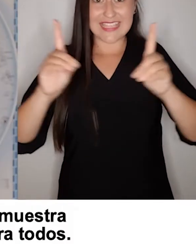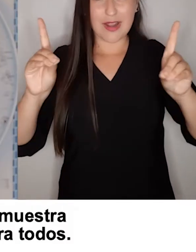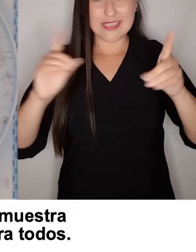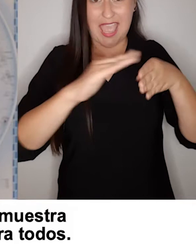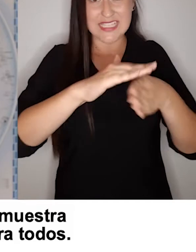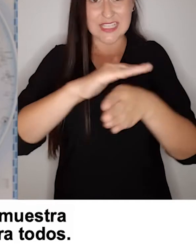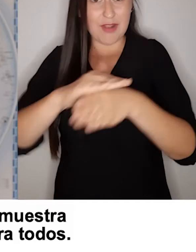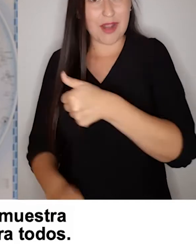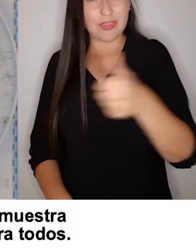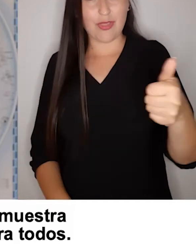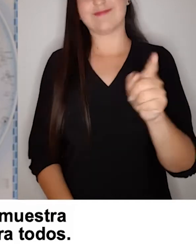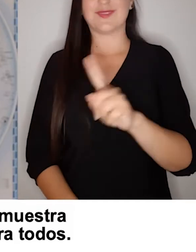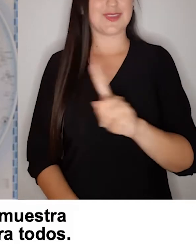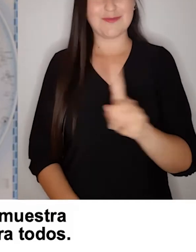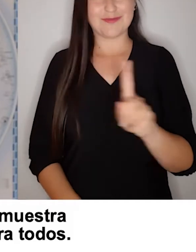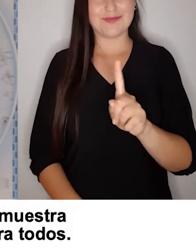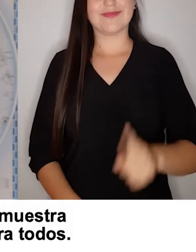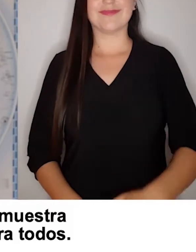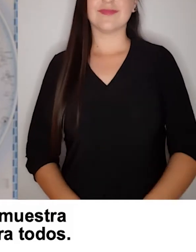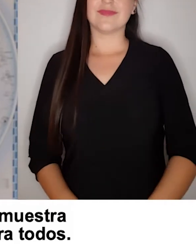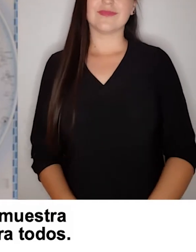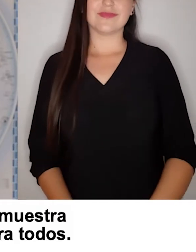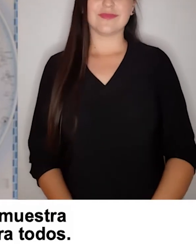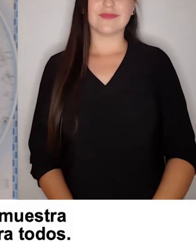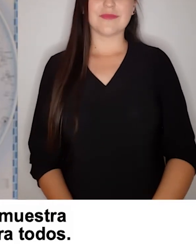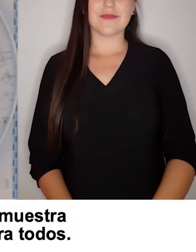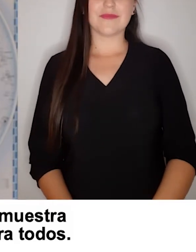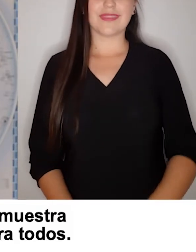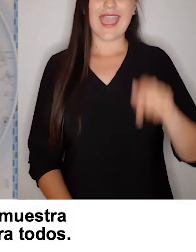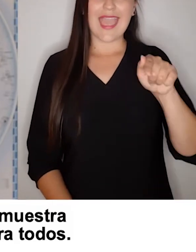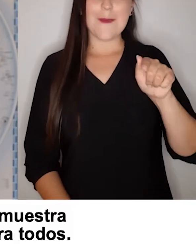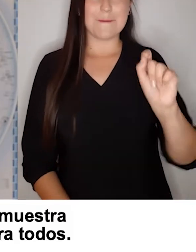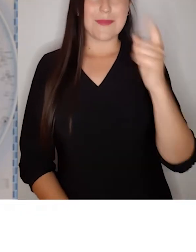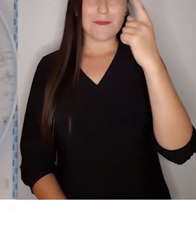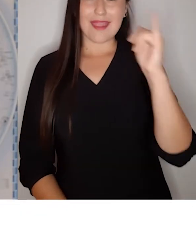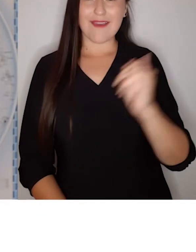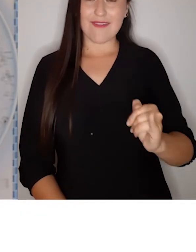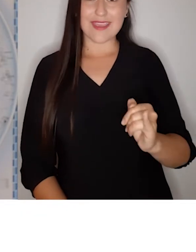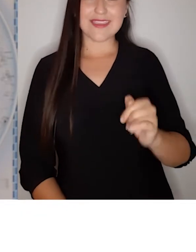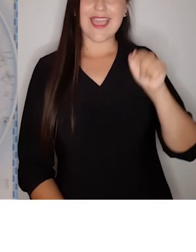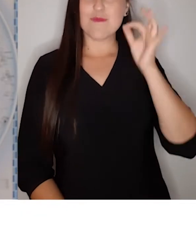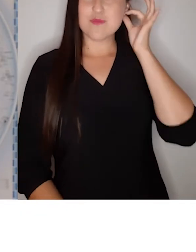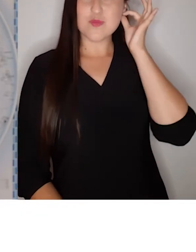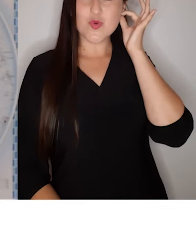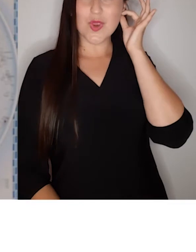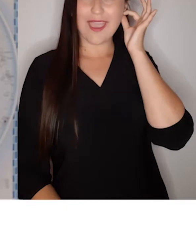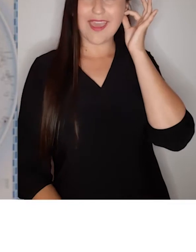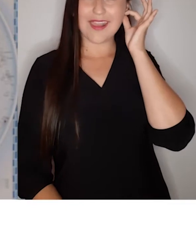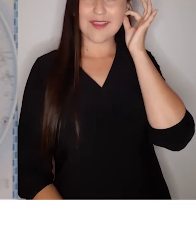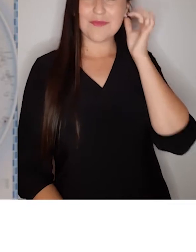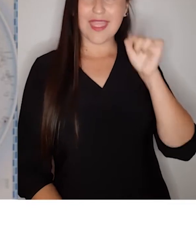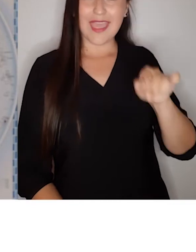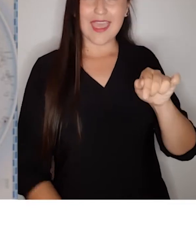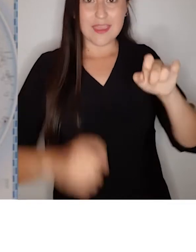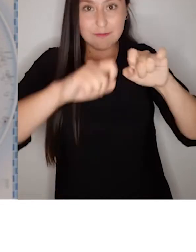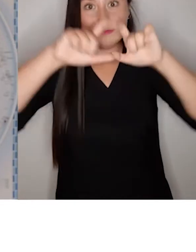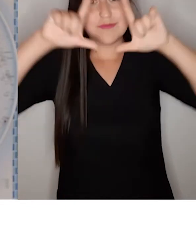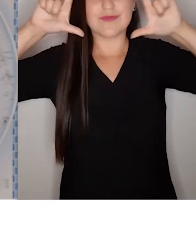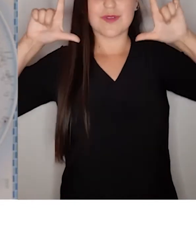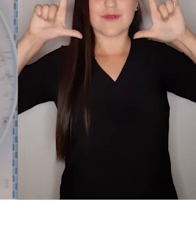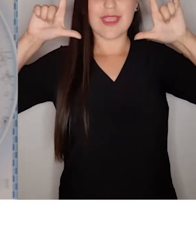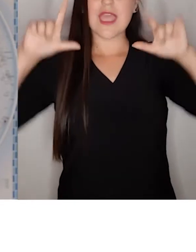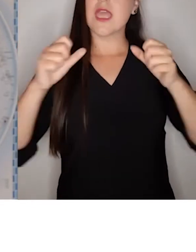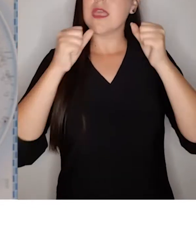And this demonstrates that democracy is not accessible to all. This was the first time Hussein put her head out